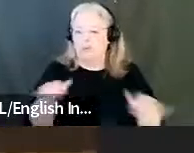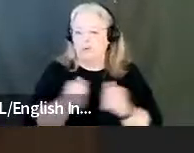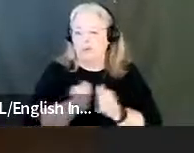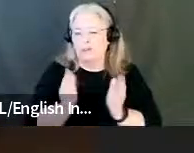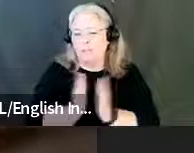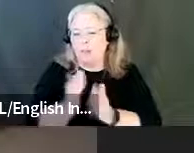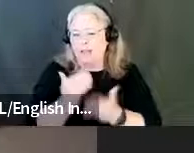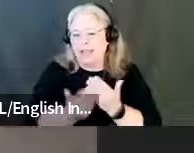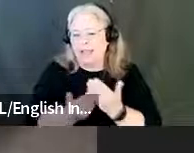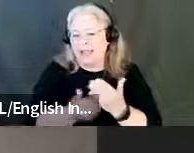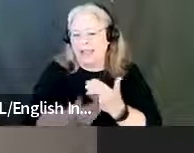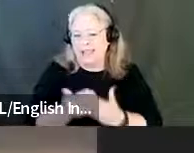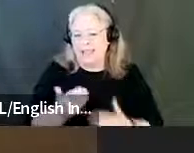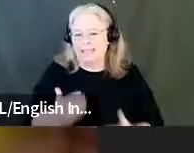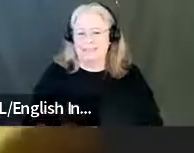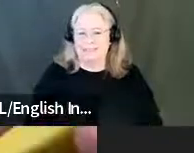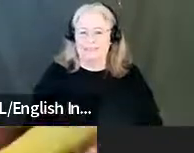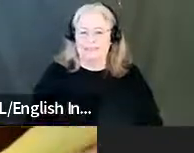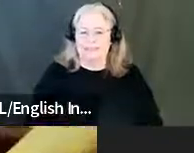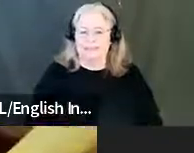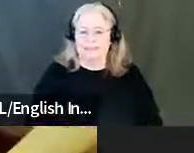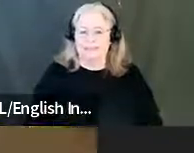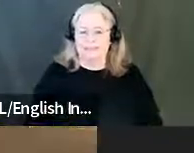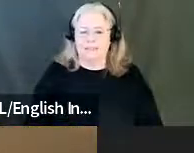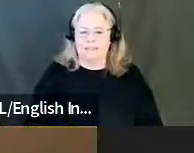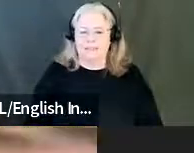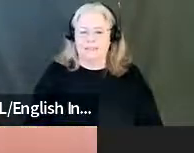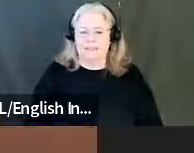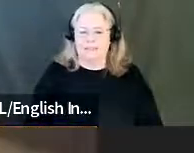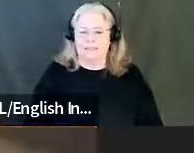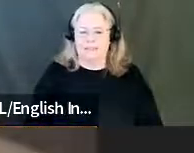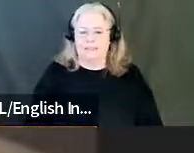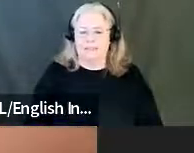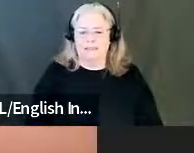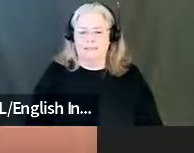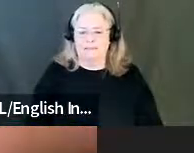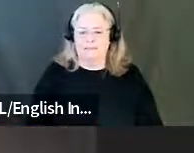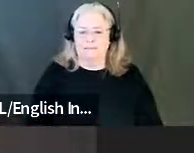and I probably don't need all of that because I've got small hands.